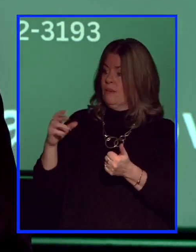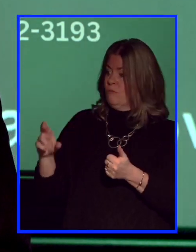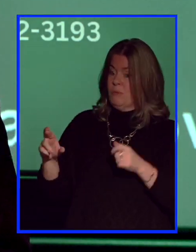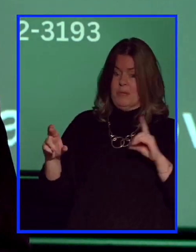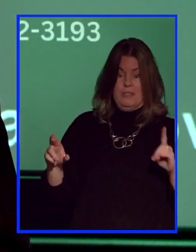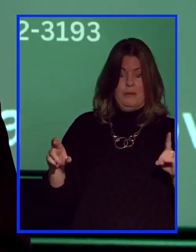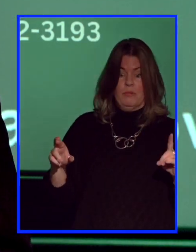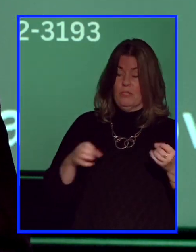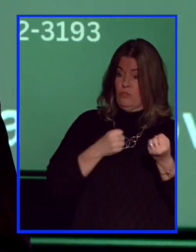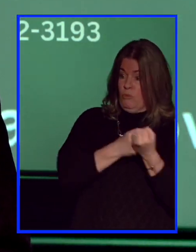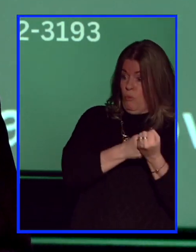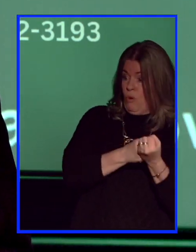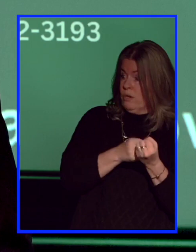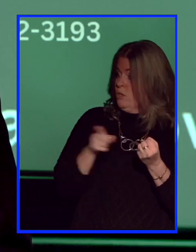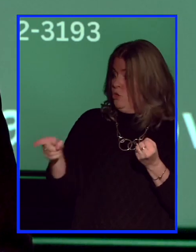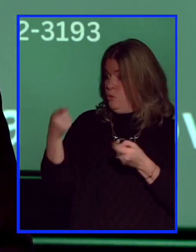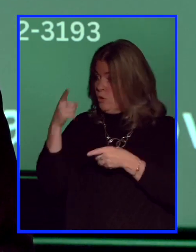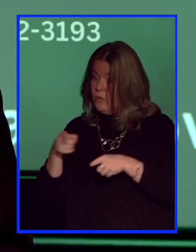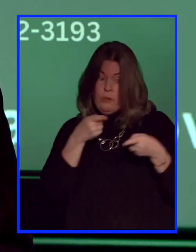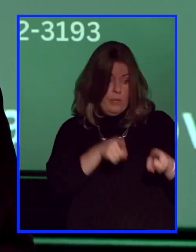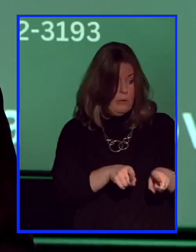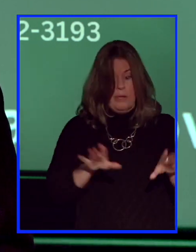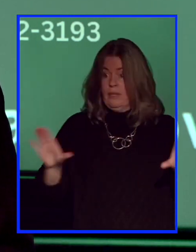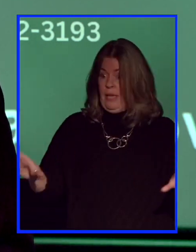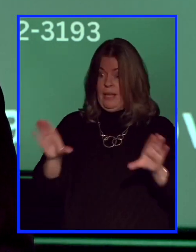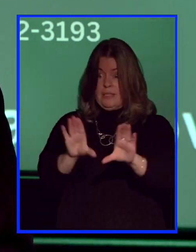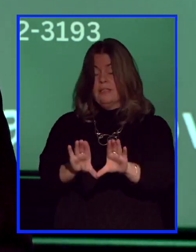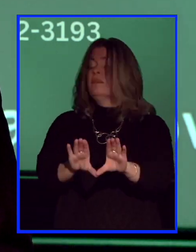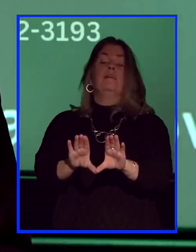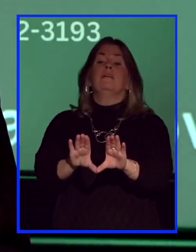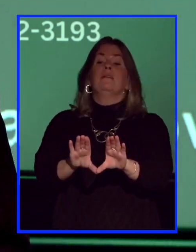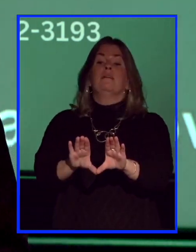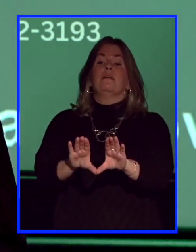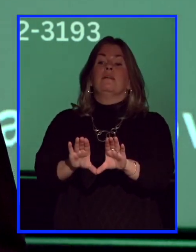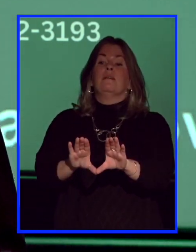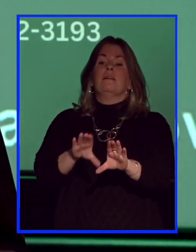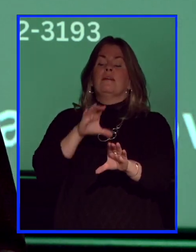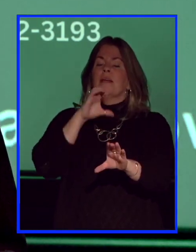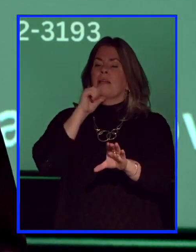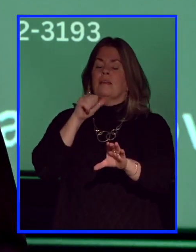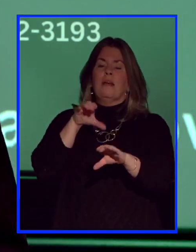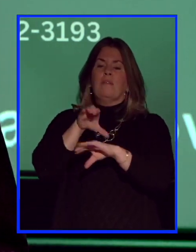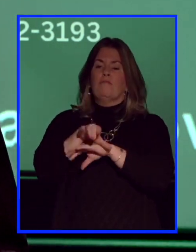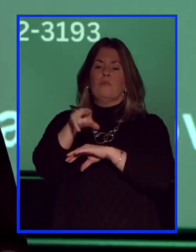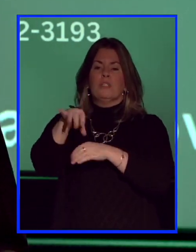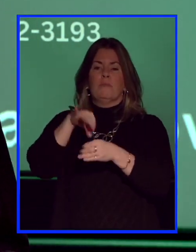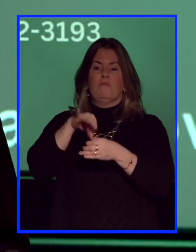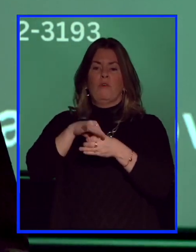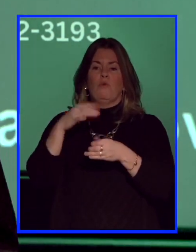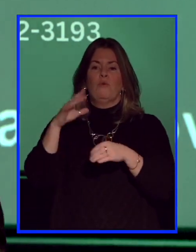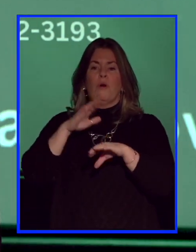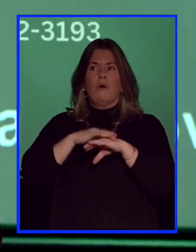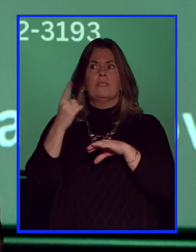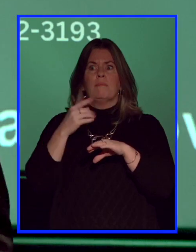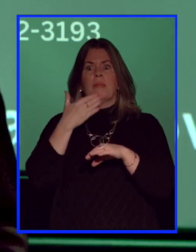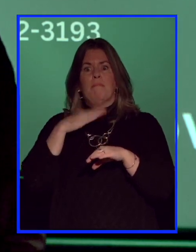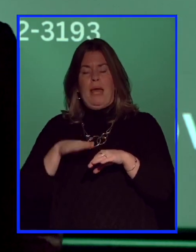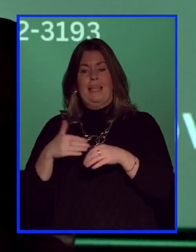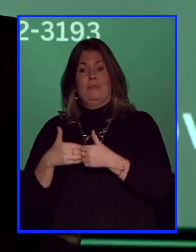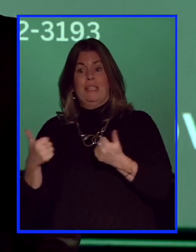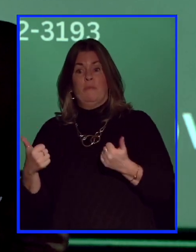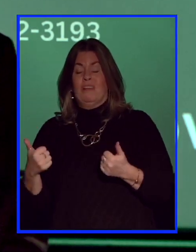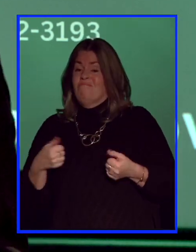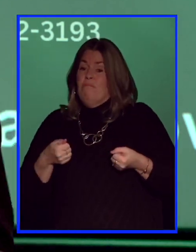something I think is good, they think is good, and not make them vote on something they think is bad, which is separate. I lost